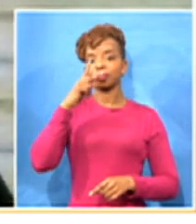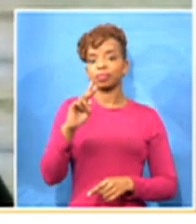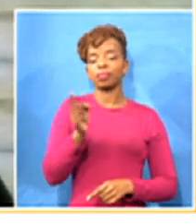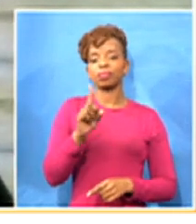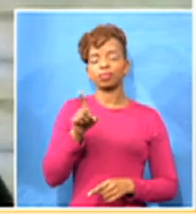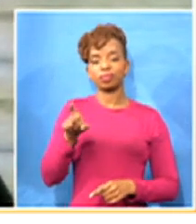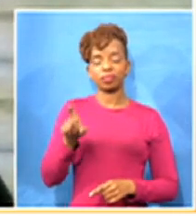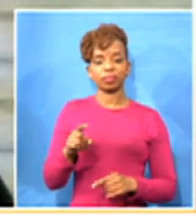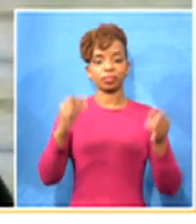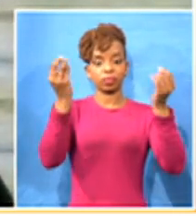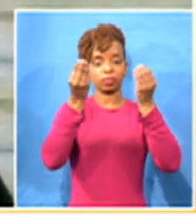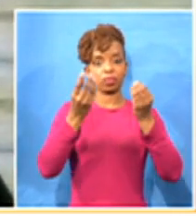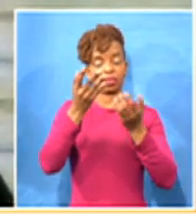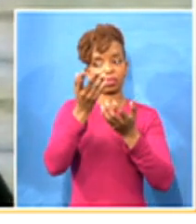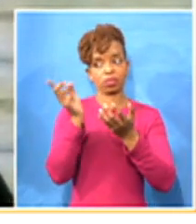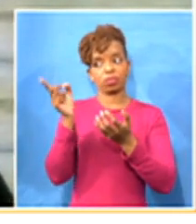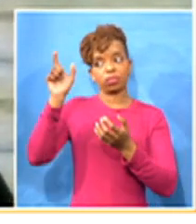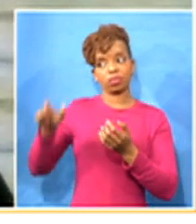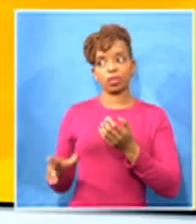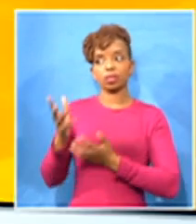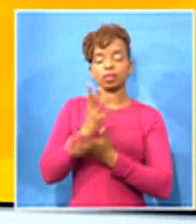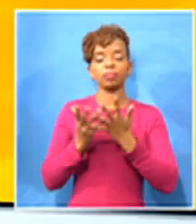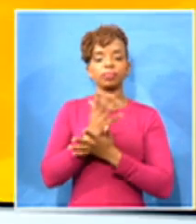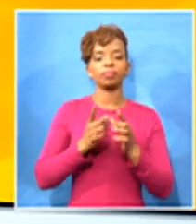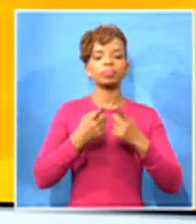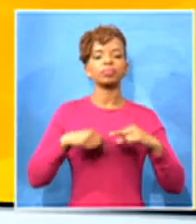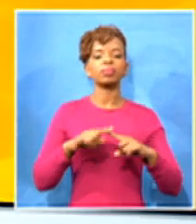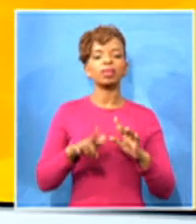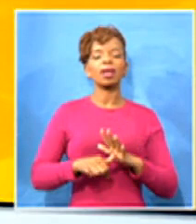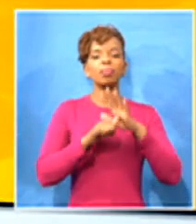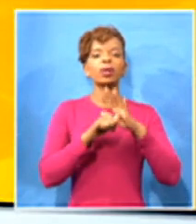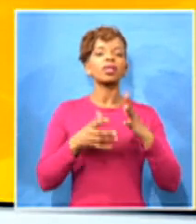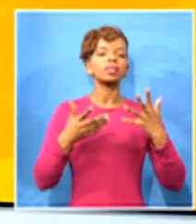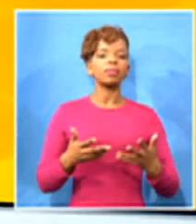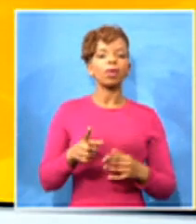SANOFI, talking to us about the importance of children still receiving their